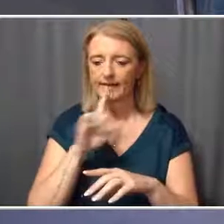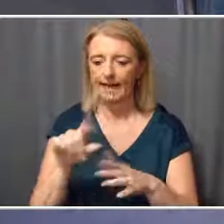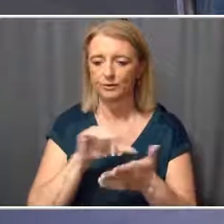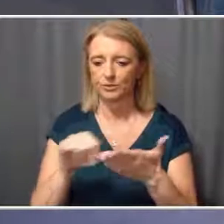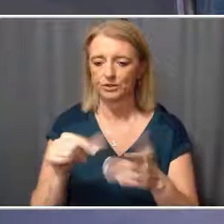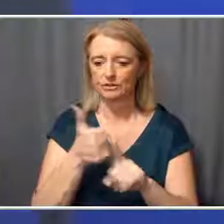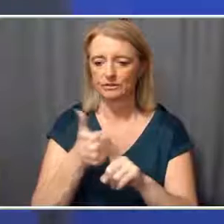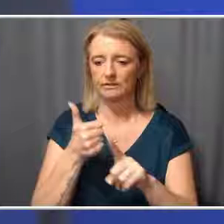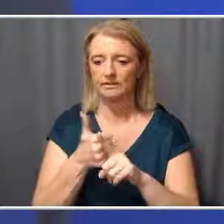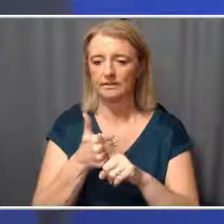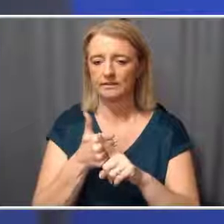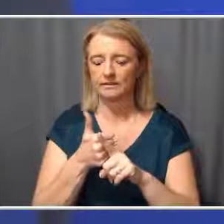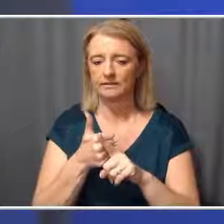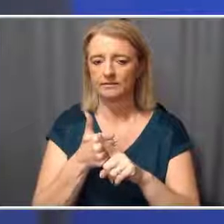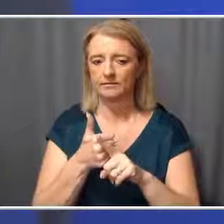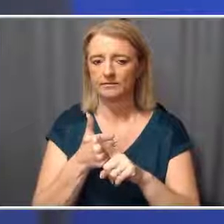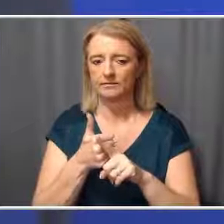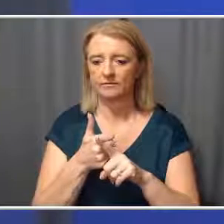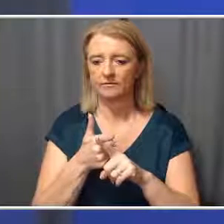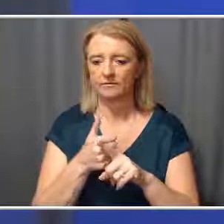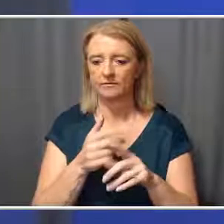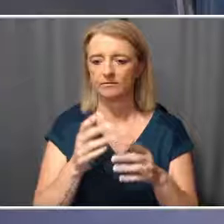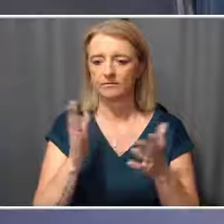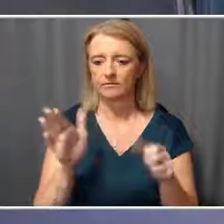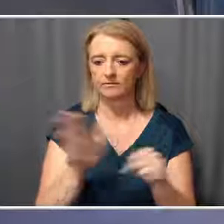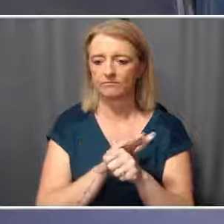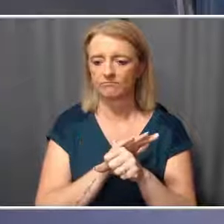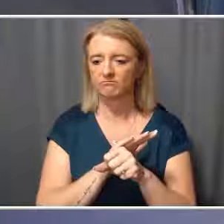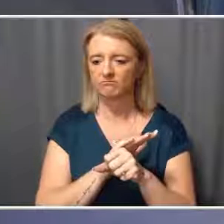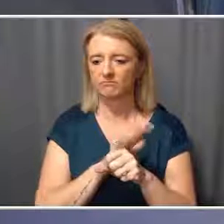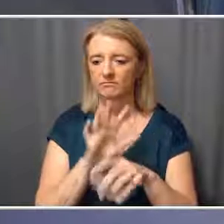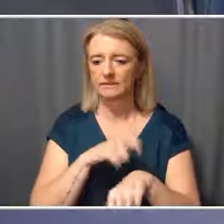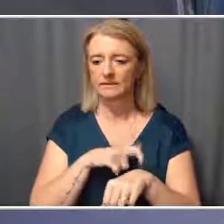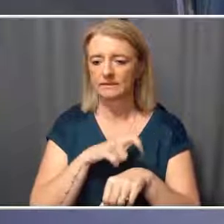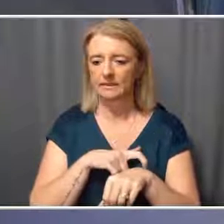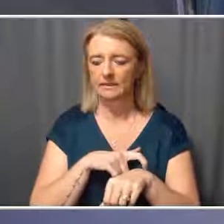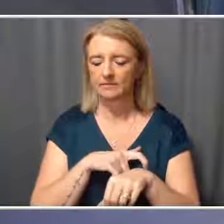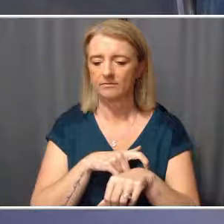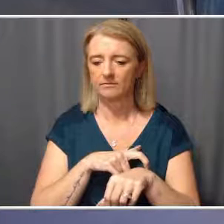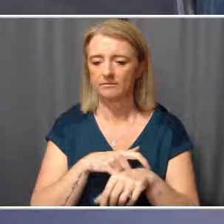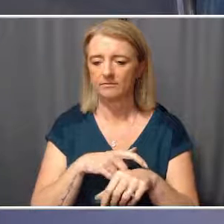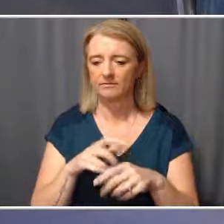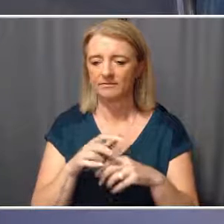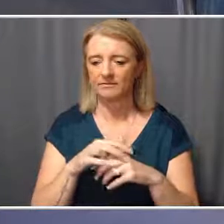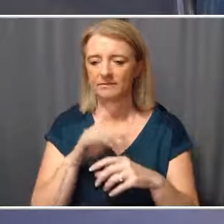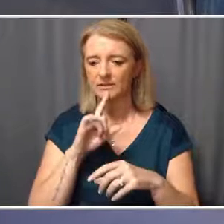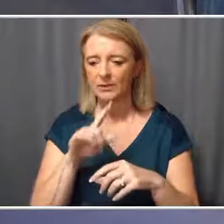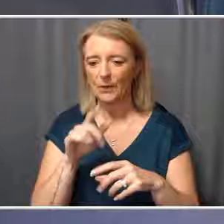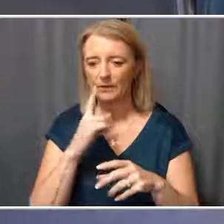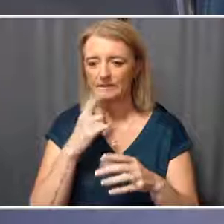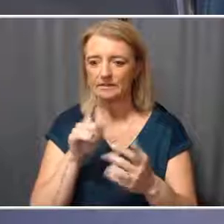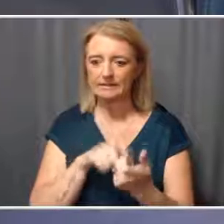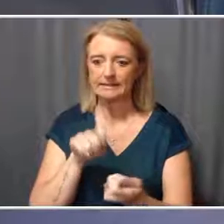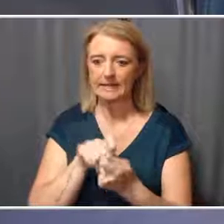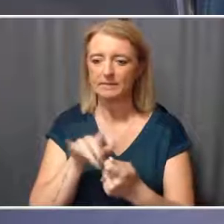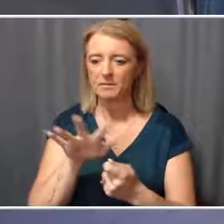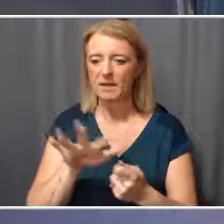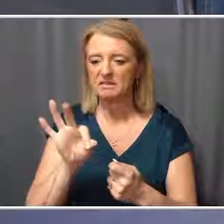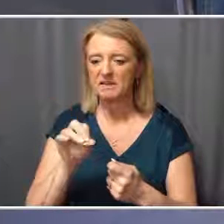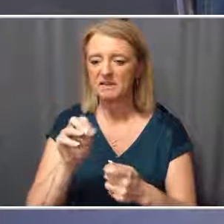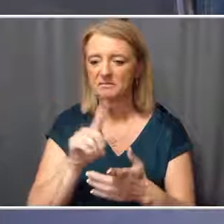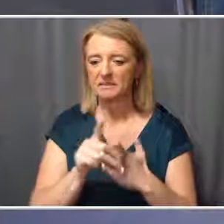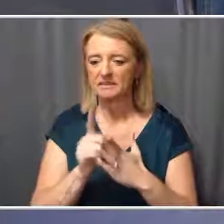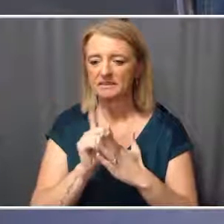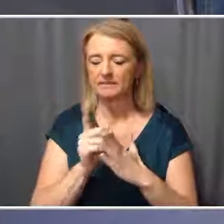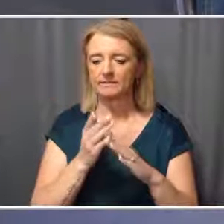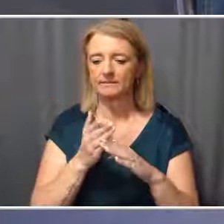So sometimes we counsel patients in advance, or always we counsel patients in advance, that they could have some worse headaches at first. Although we expect that pretty